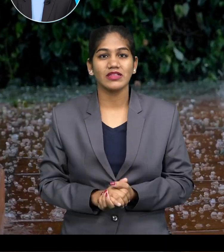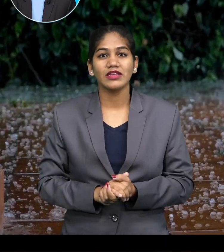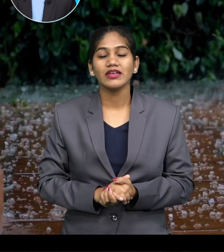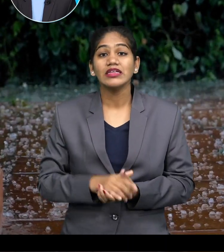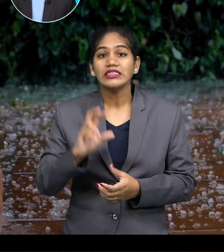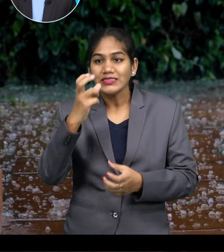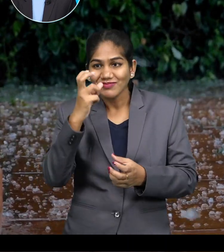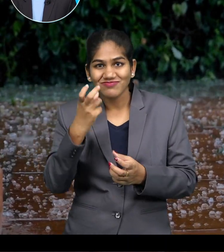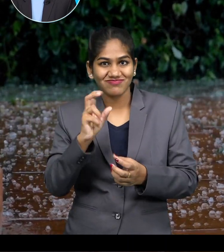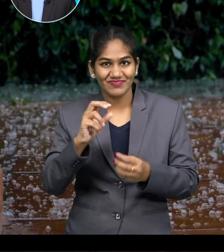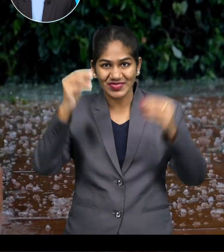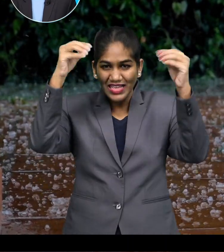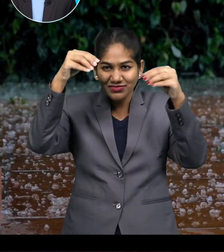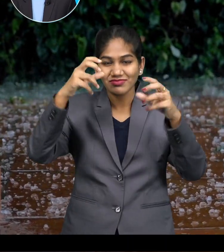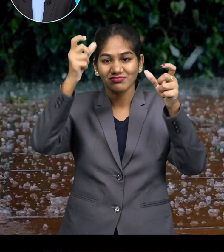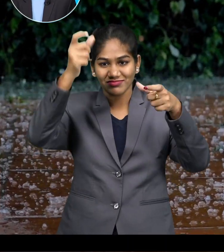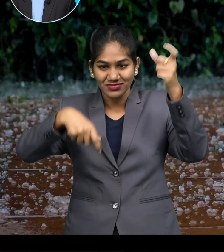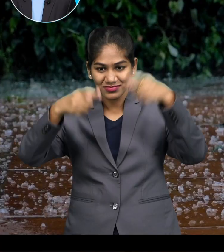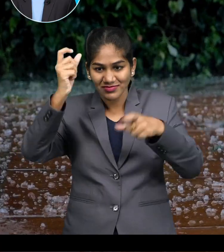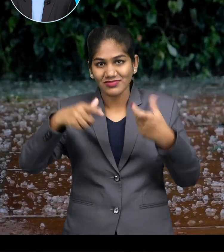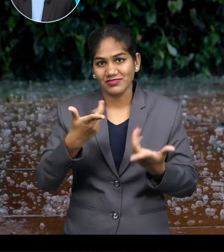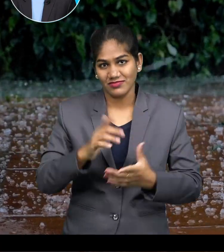sleet, or hail.